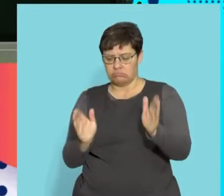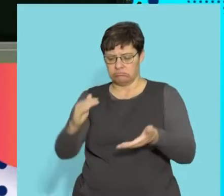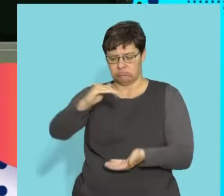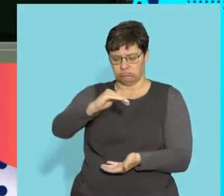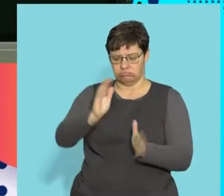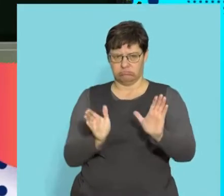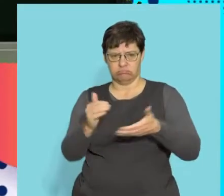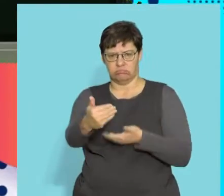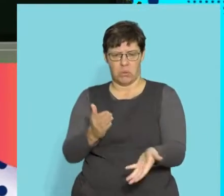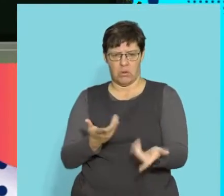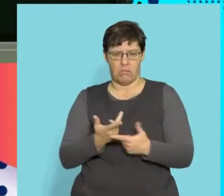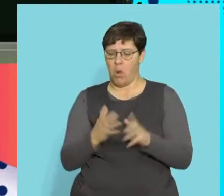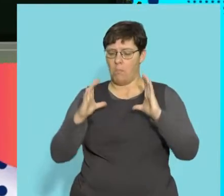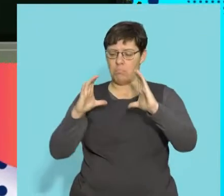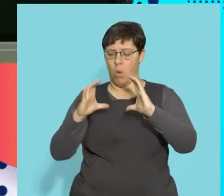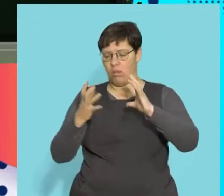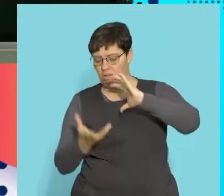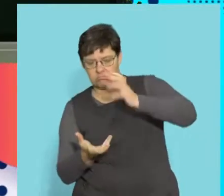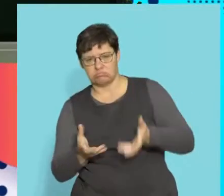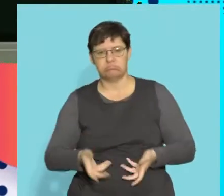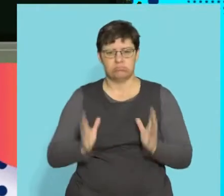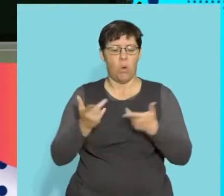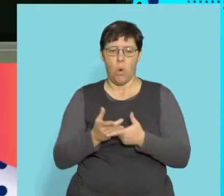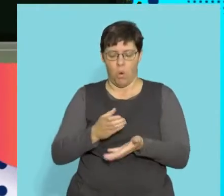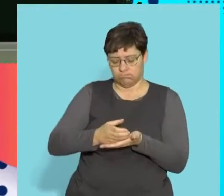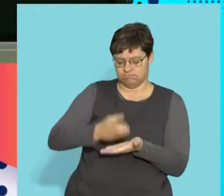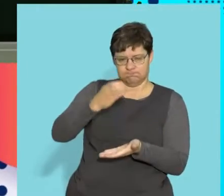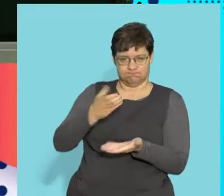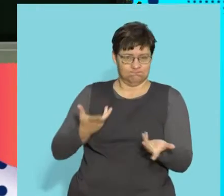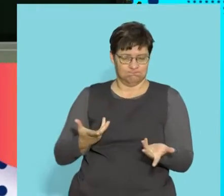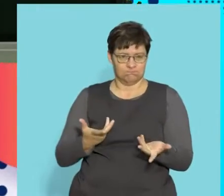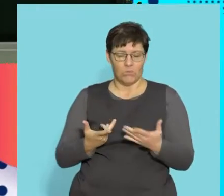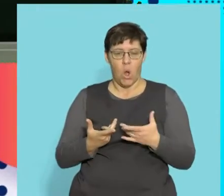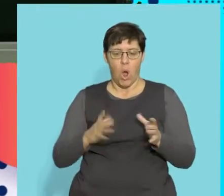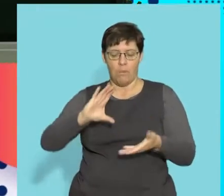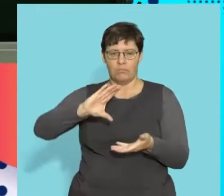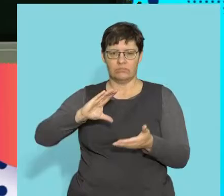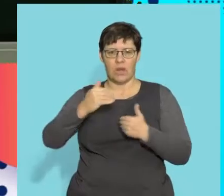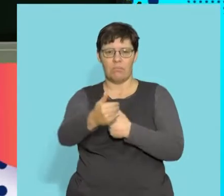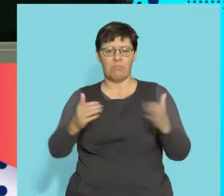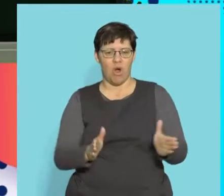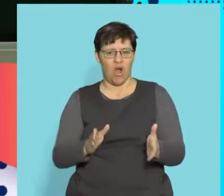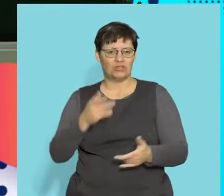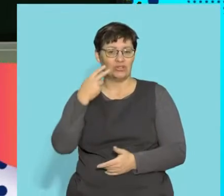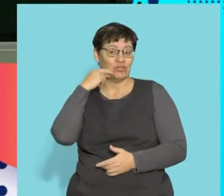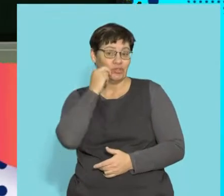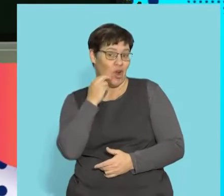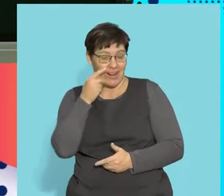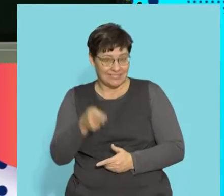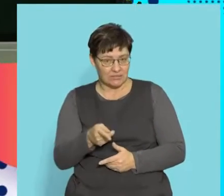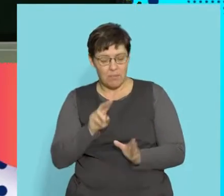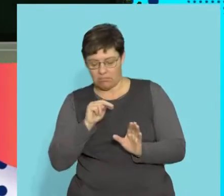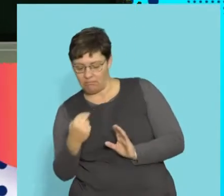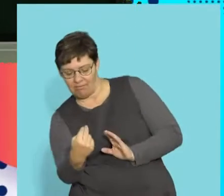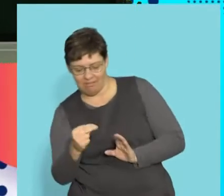be a ball, it could be a can of beans, could be a box of chocolates. But essentially, a polyhedron